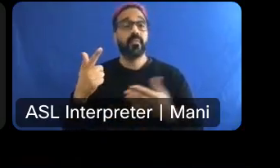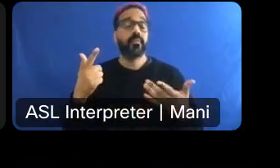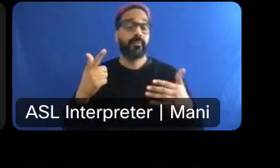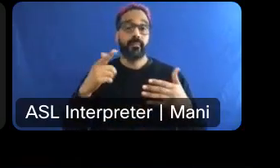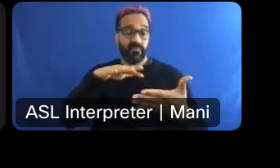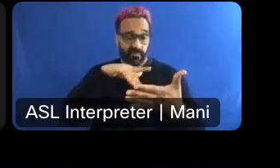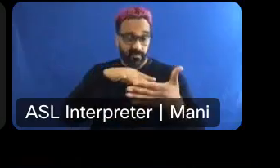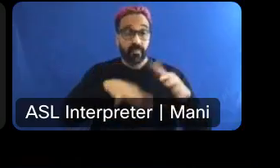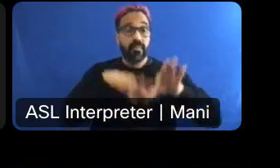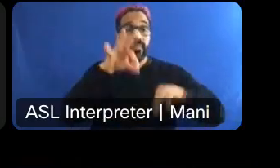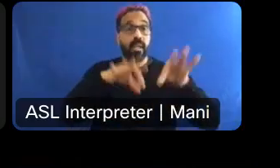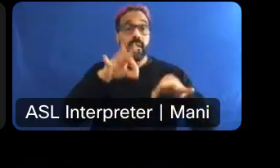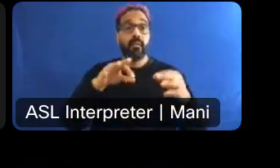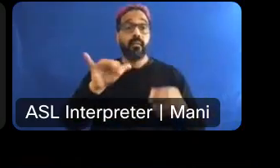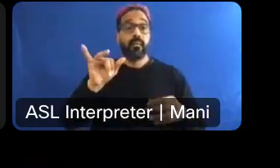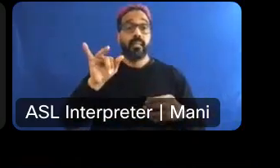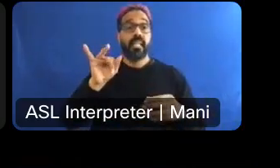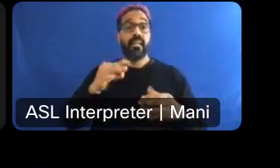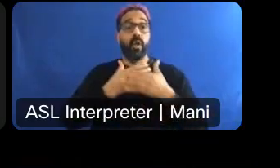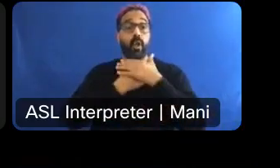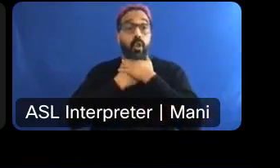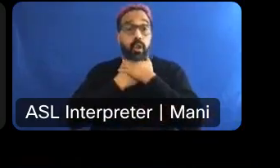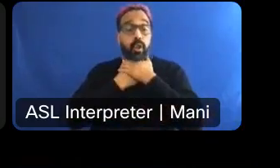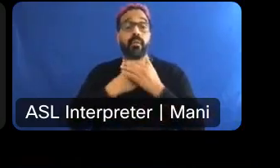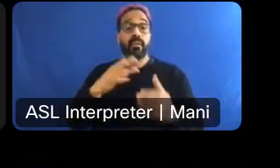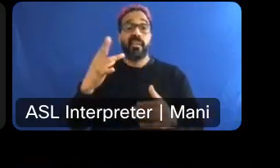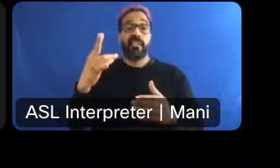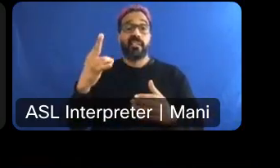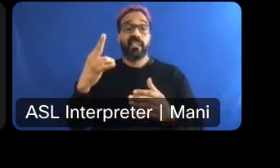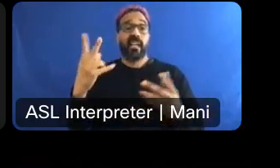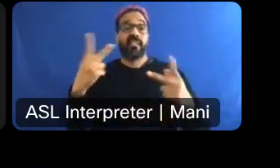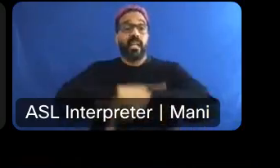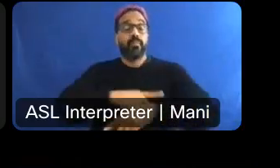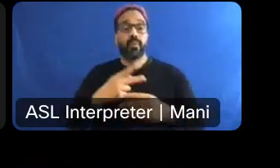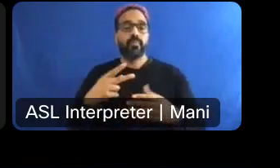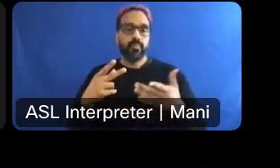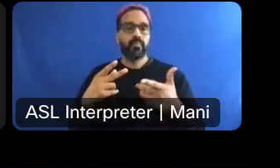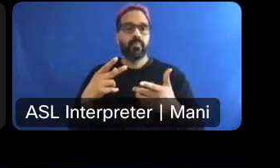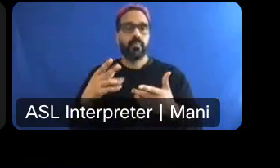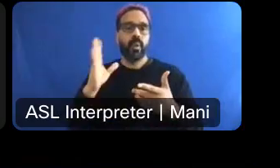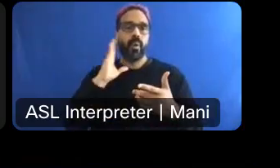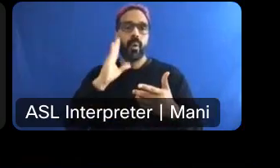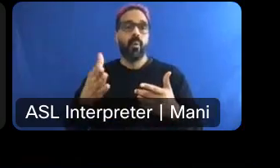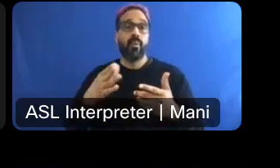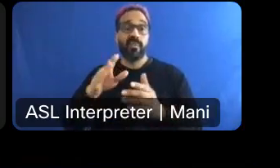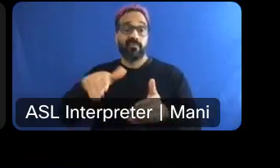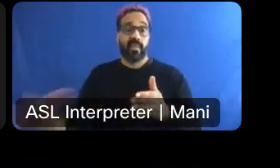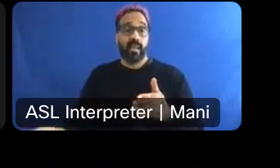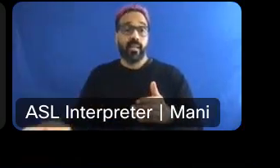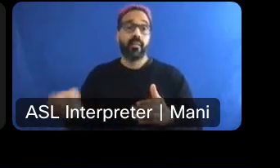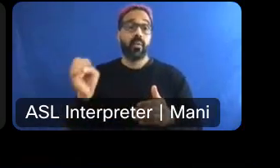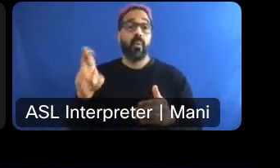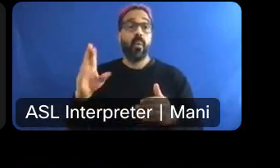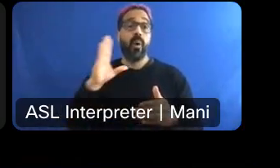to be killed by their partner if strangled and more likely to struggle with PTSD due to strangulation.